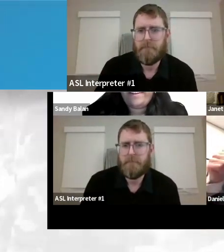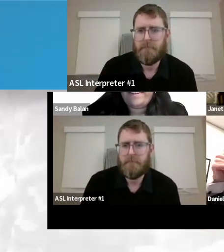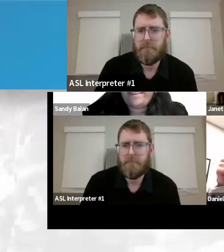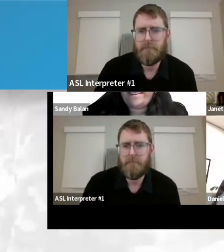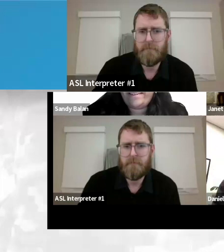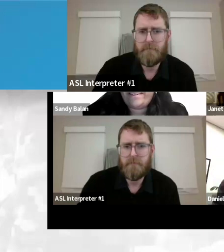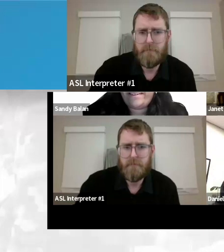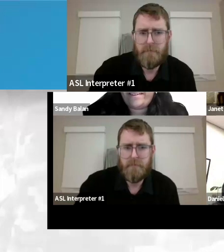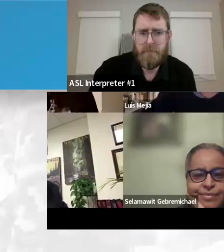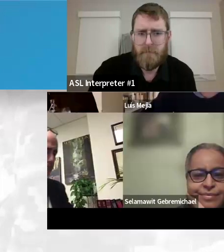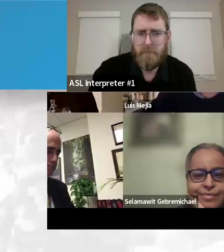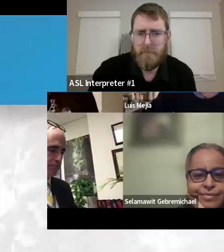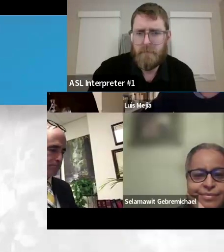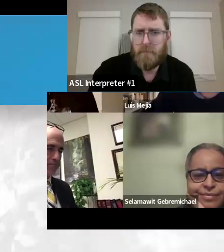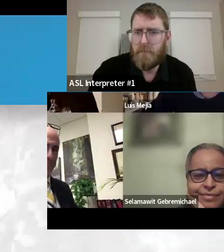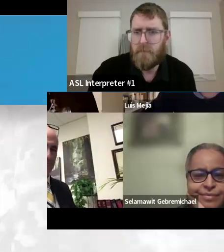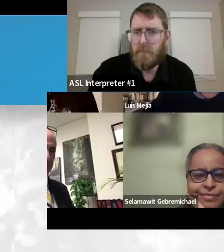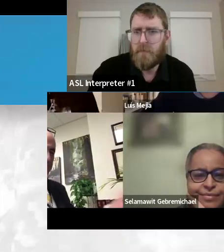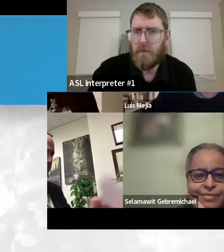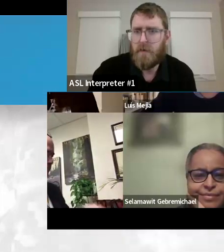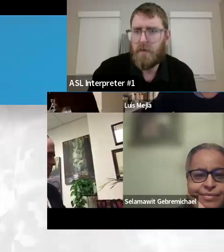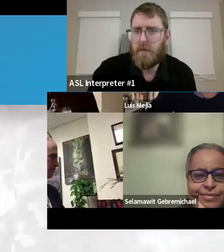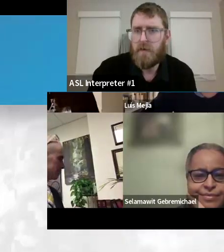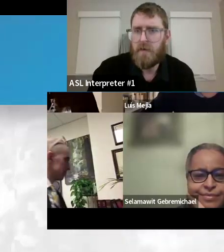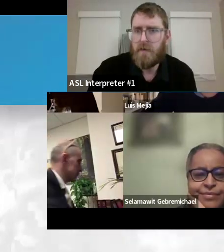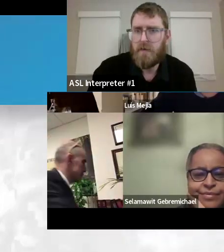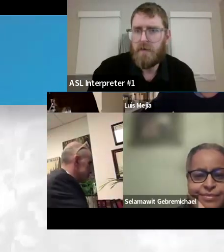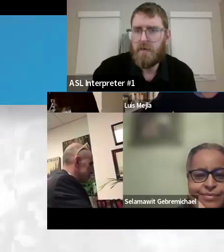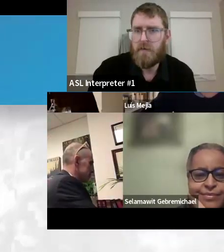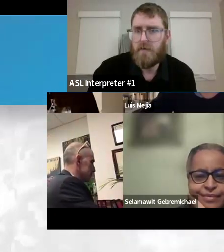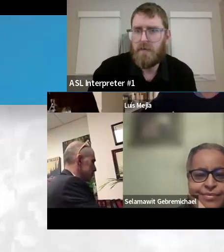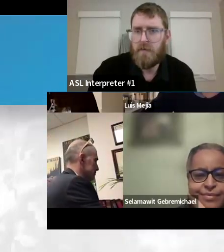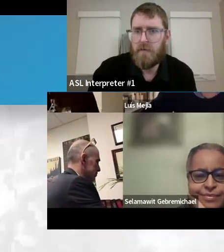All right. You can hear me, right?